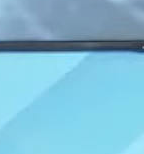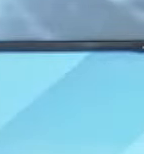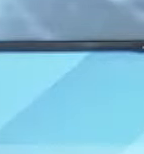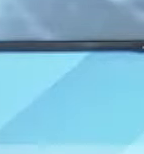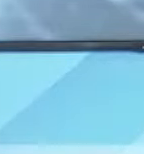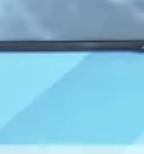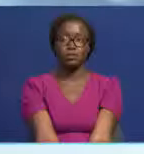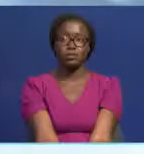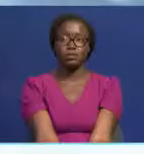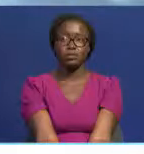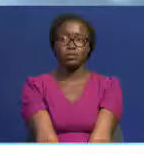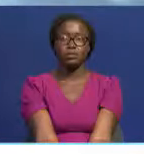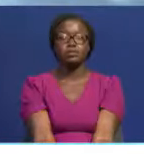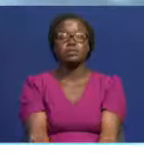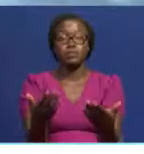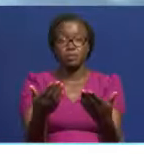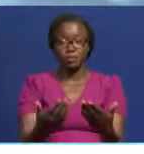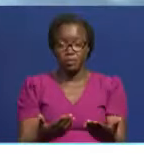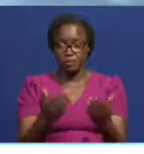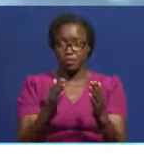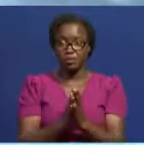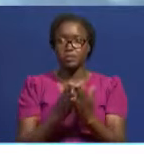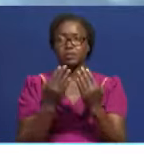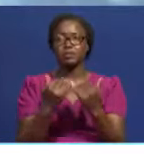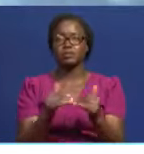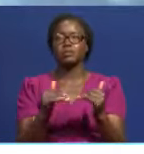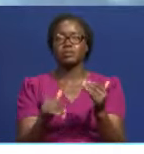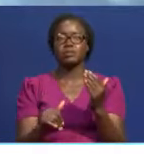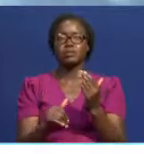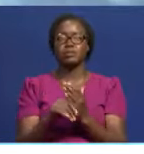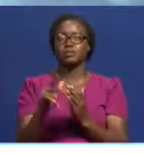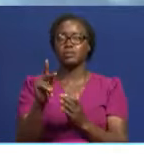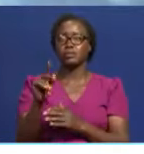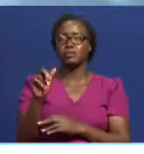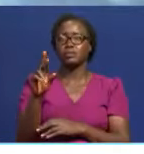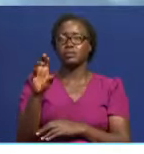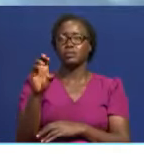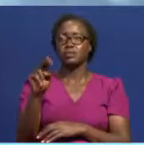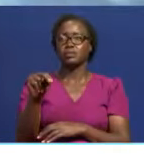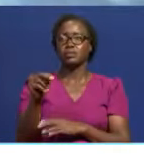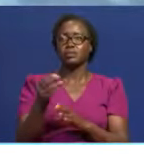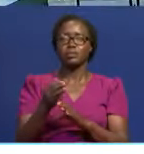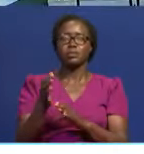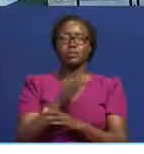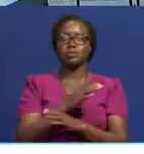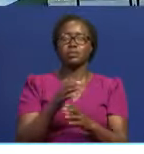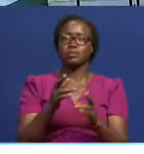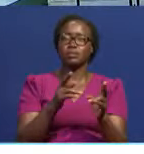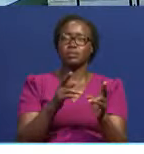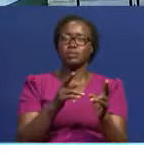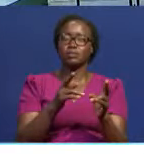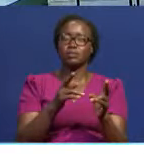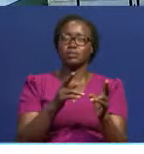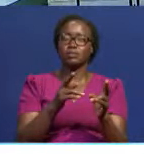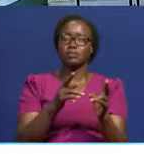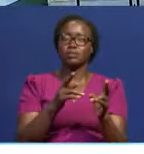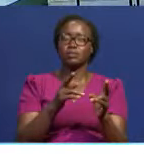A very good evening to you. Welcome back to KBC Sports. My name is Karen Kibet. Former Commonwealth and World Javelin